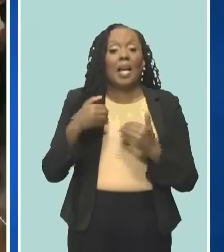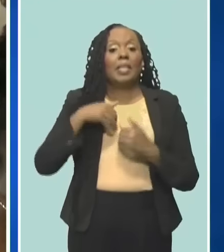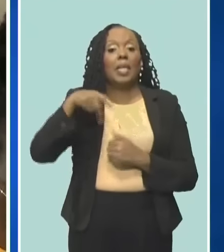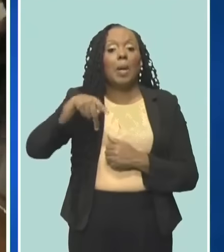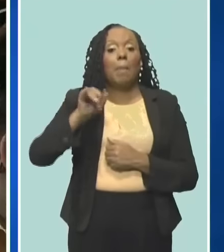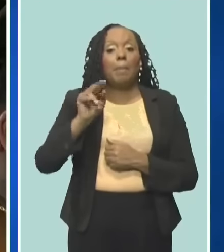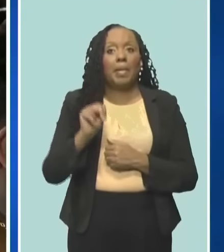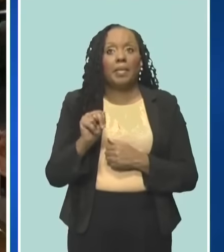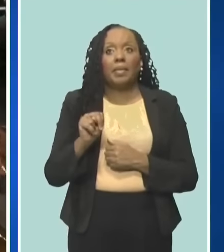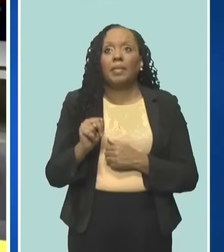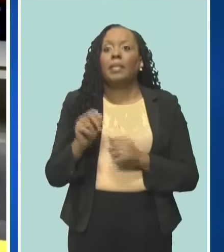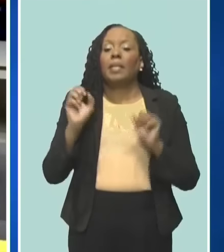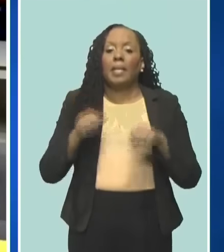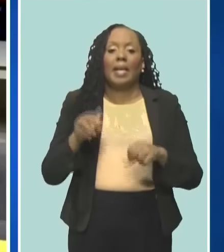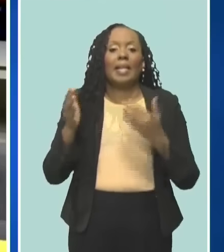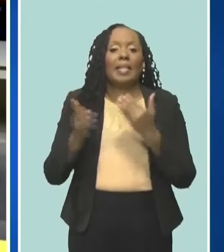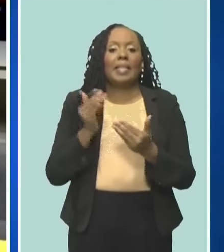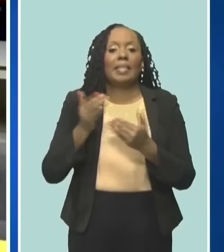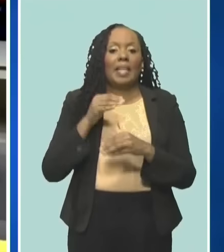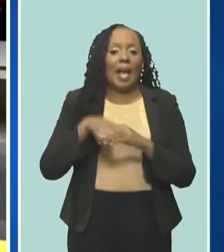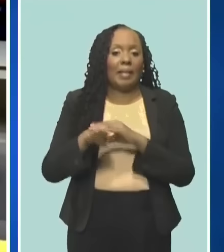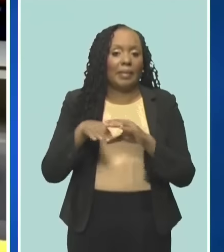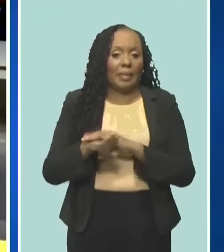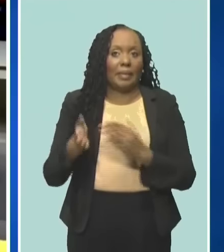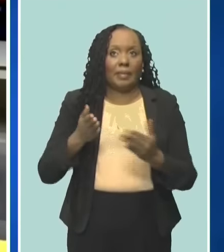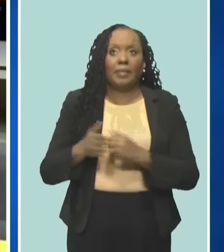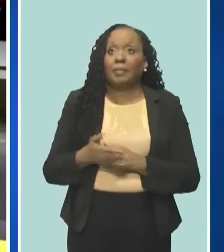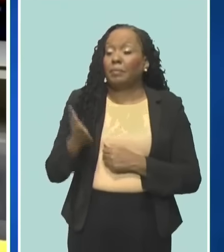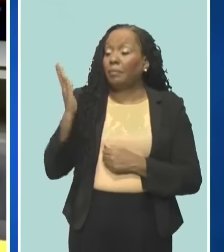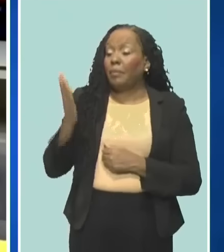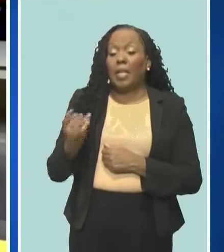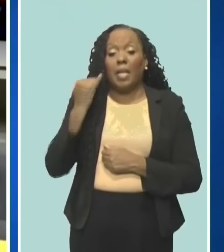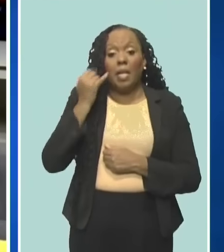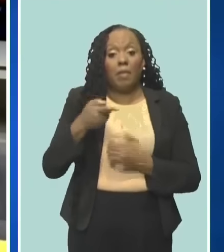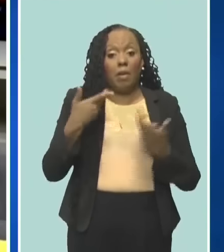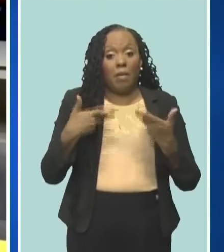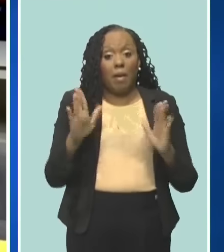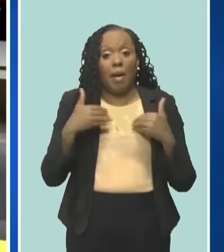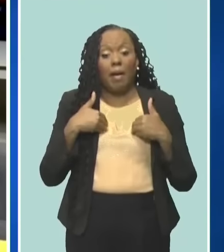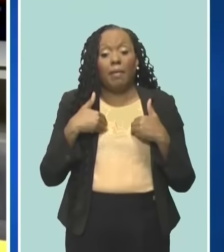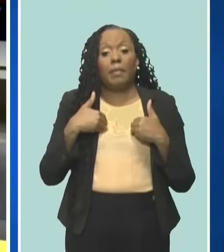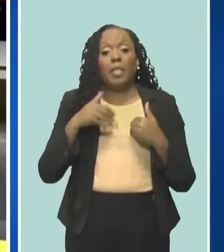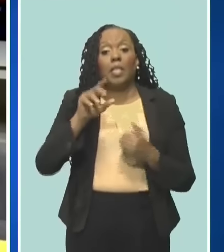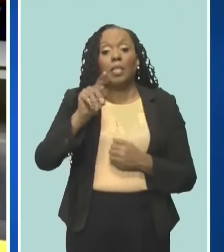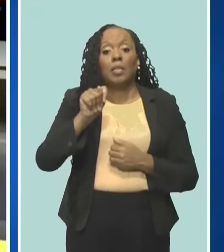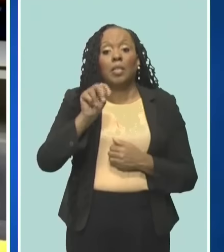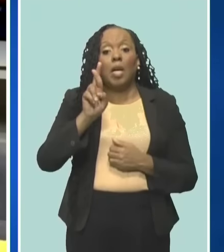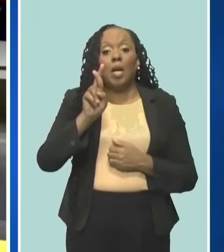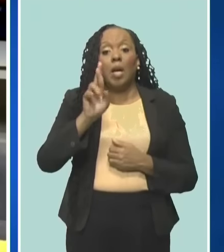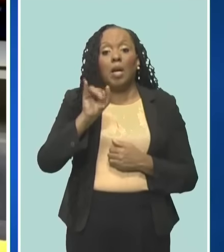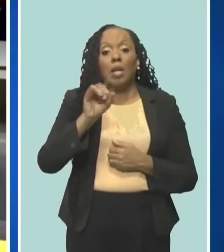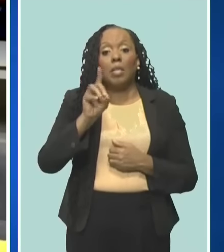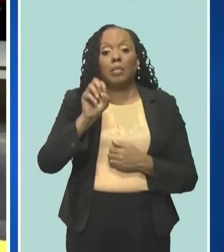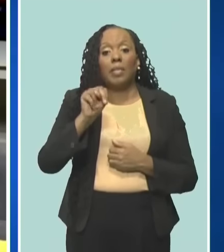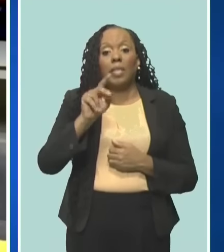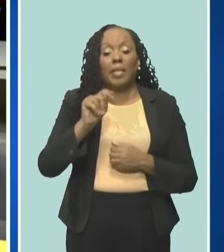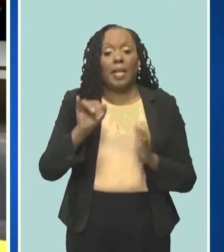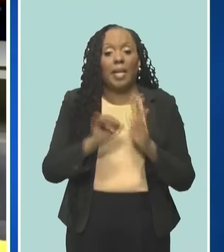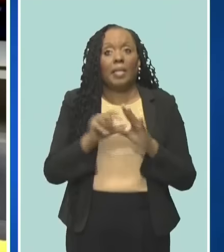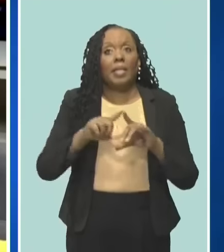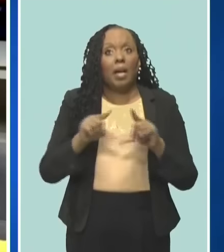trouble accessing the service. If you already have your trading ID card and it's been pinned, you board the bus and everyone will be seeing on